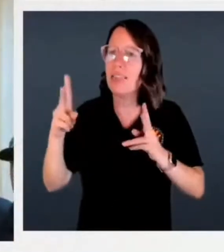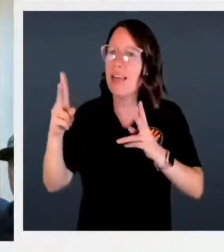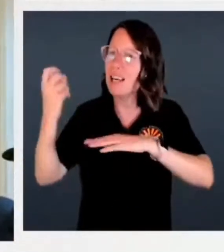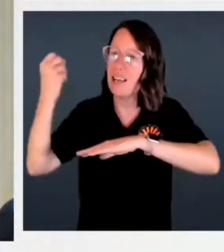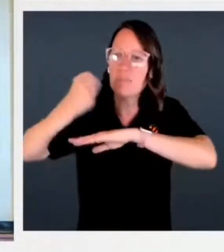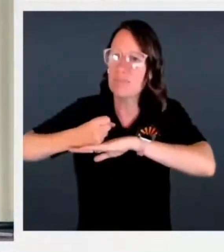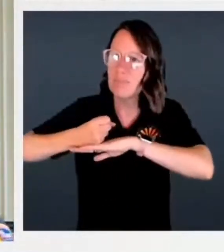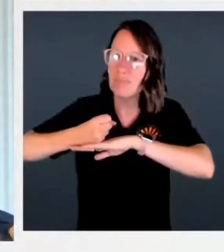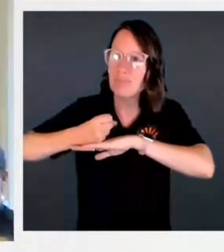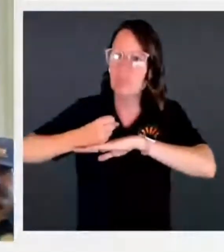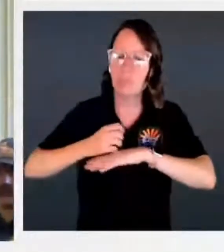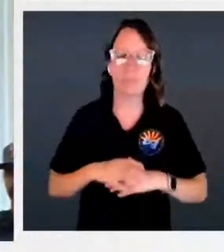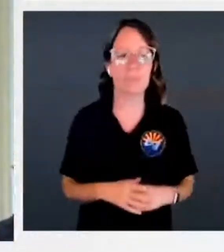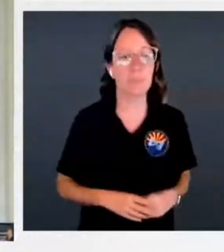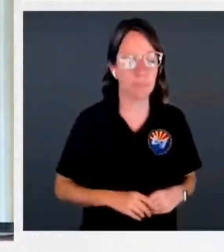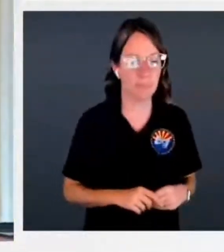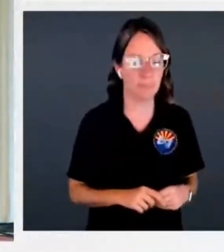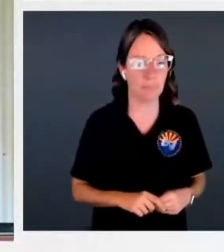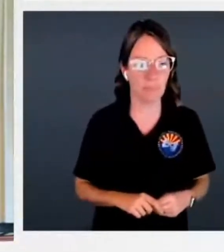Okay.